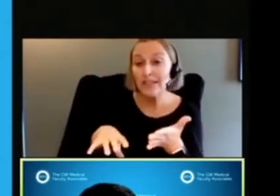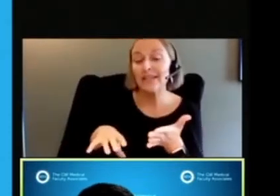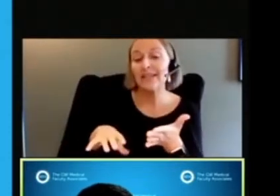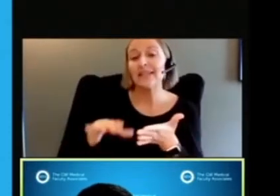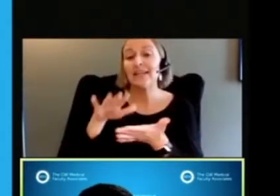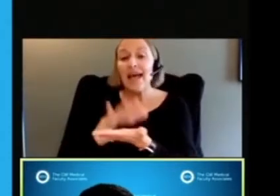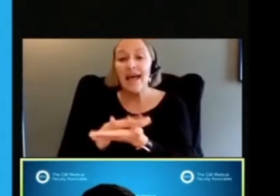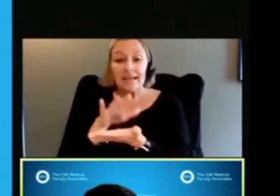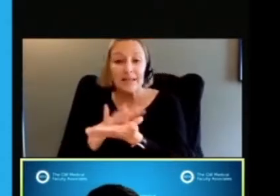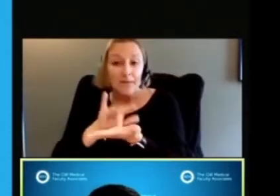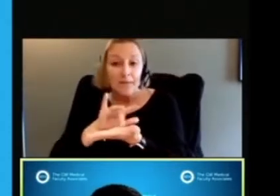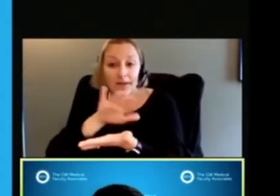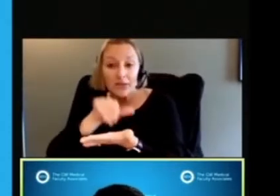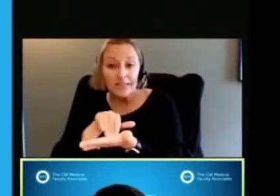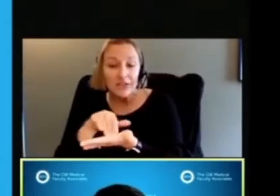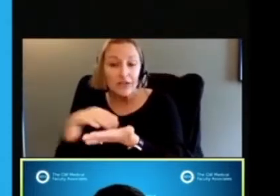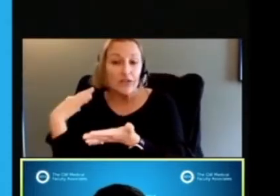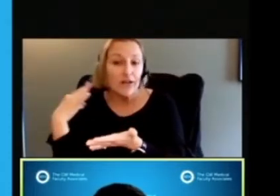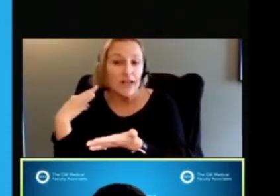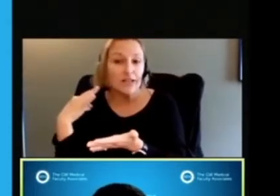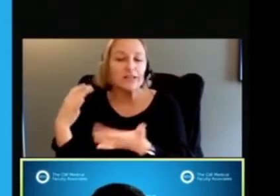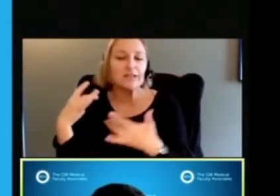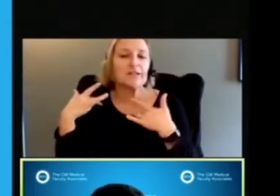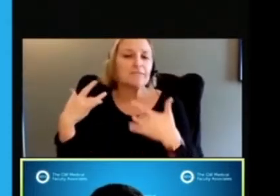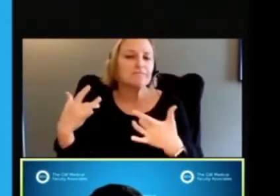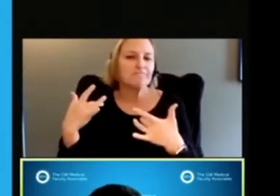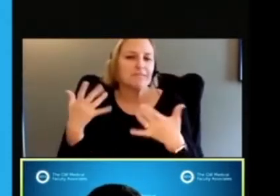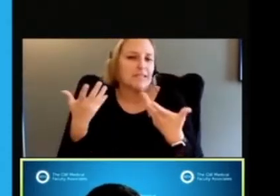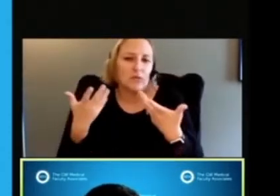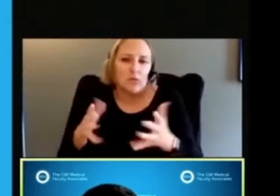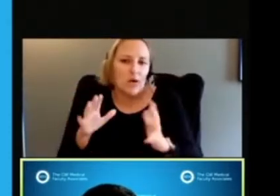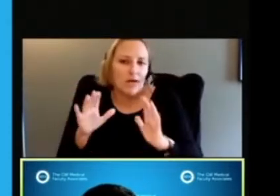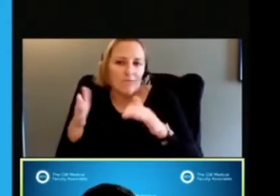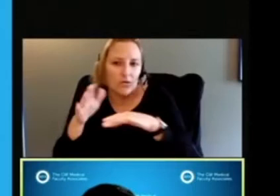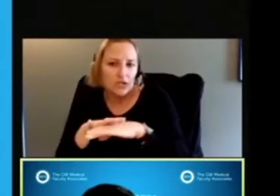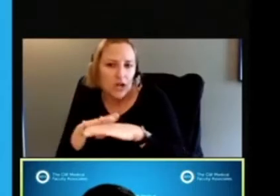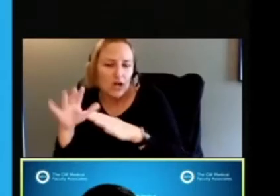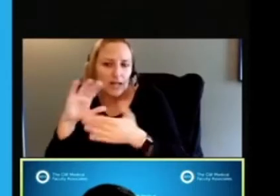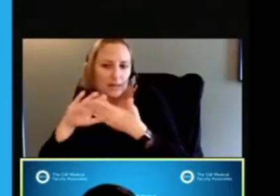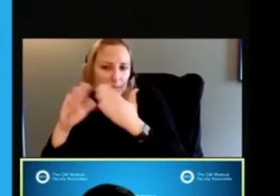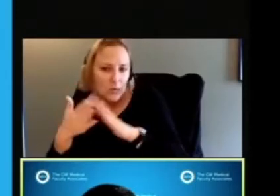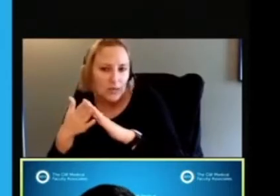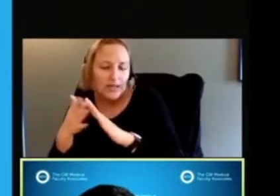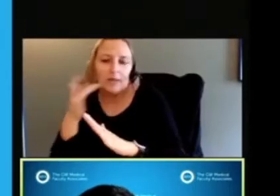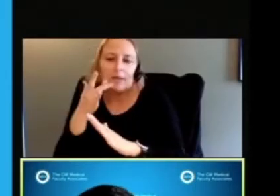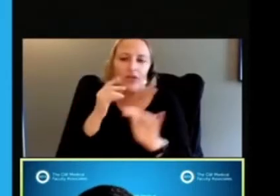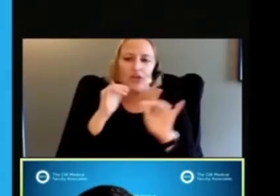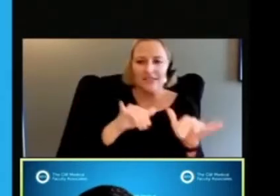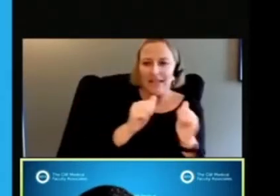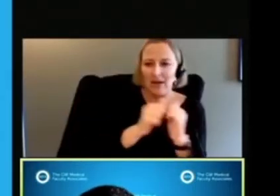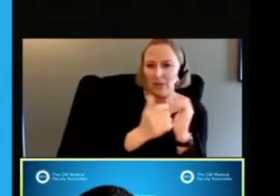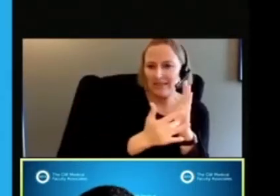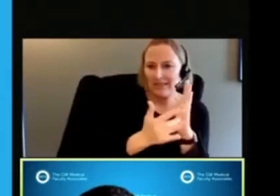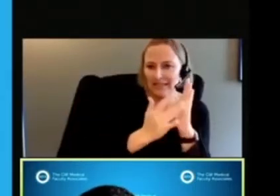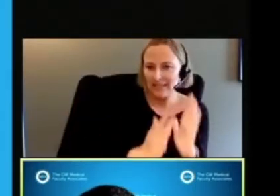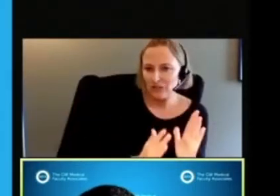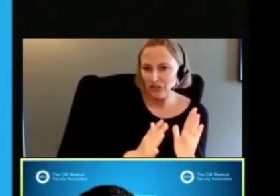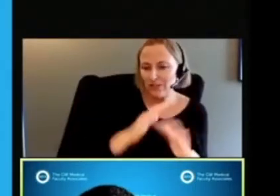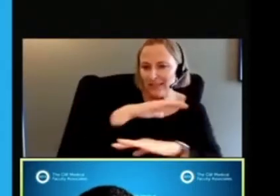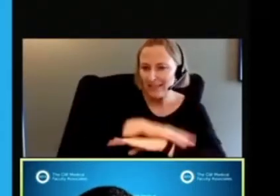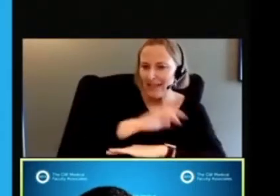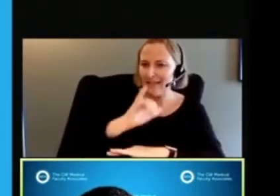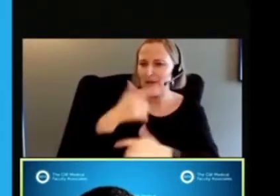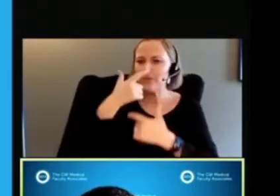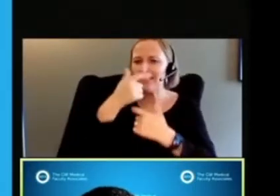do the opposite. They tended to shy away from community engagement and want to stay at the technician desk. So I thought this was kind of an interesting paradigm that we